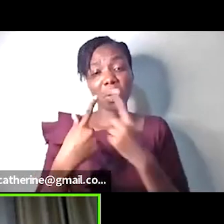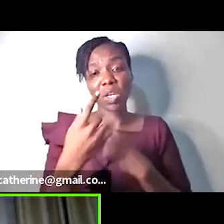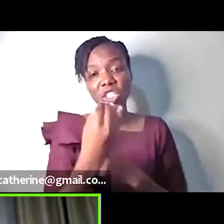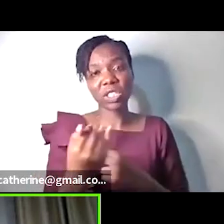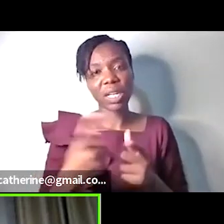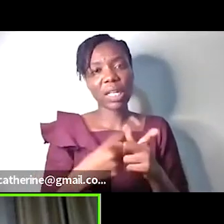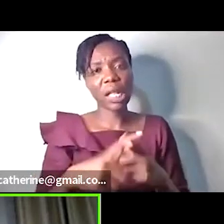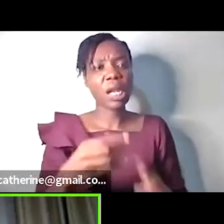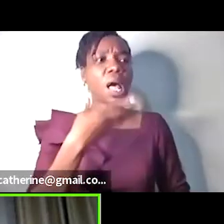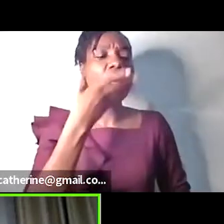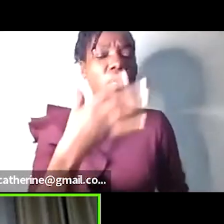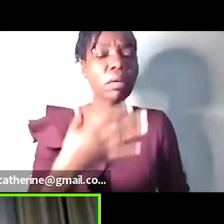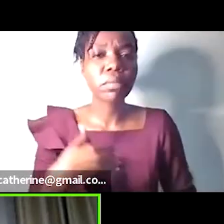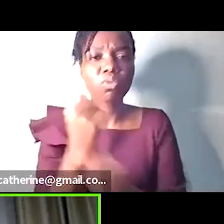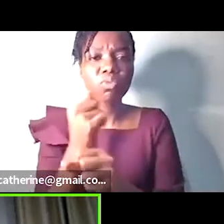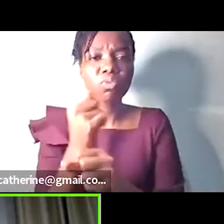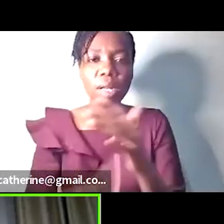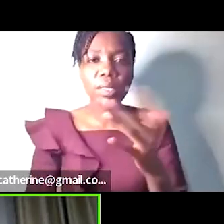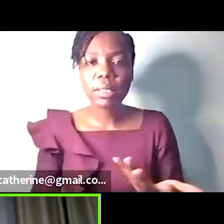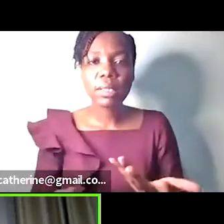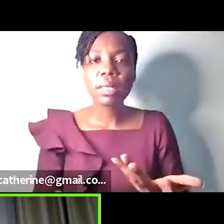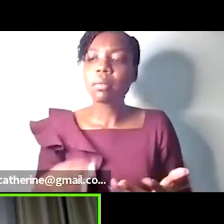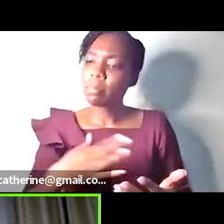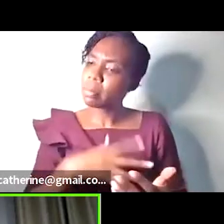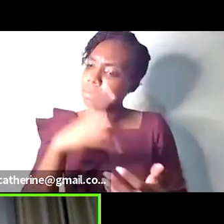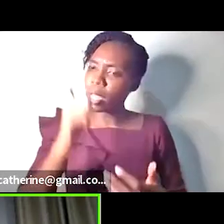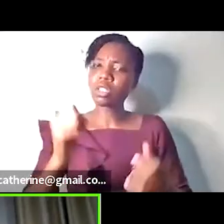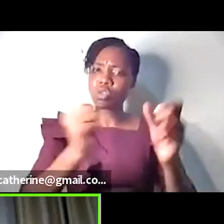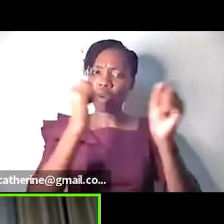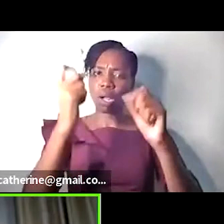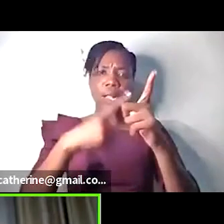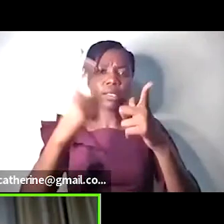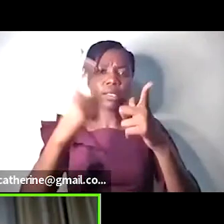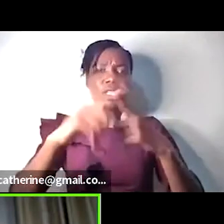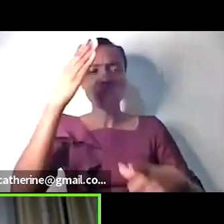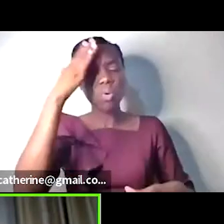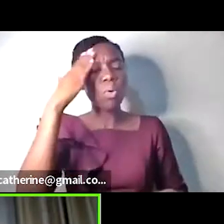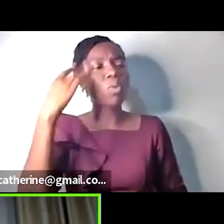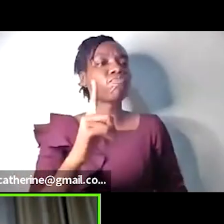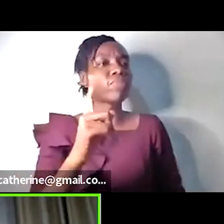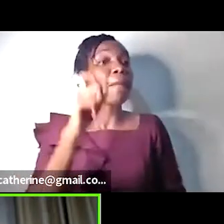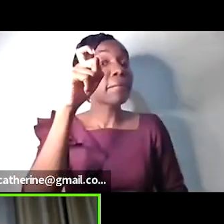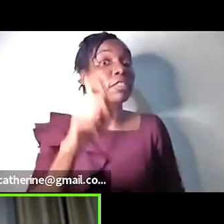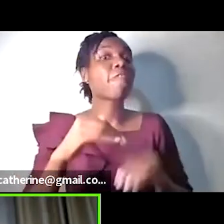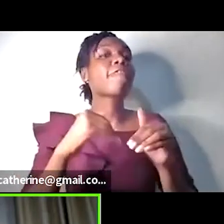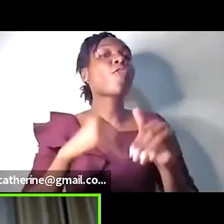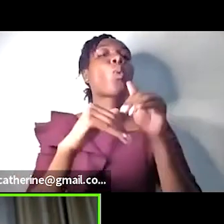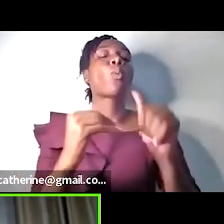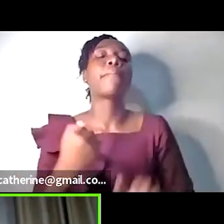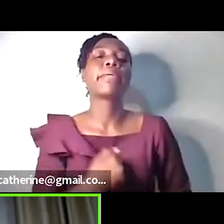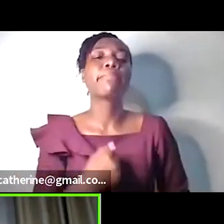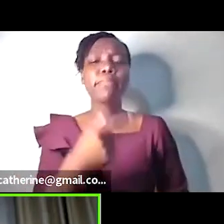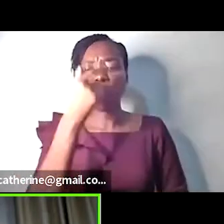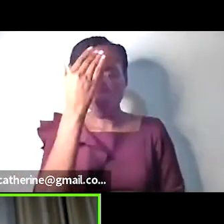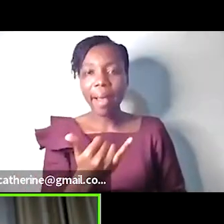What do I do as a leader? I have to give them my stand, and they know they have to follow because I'm the leader. So